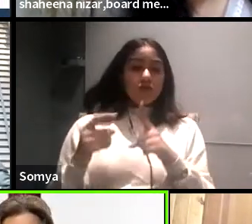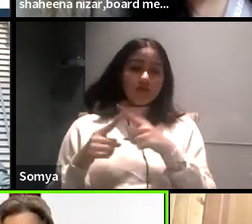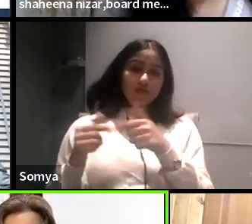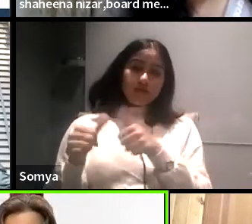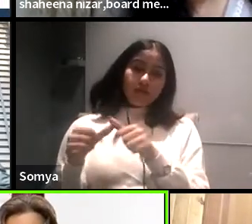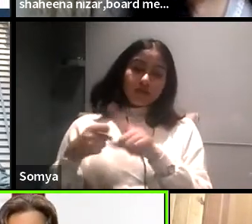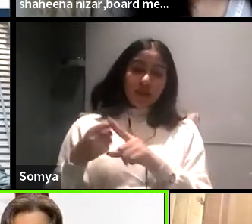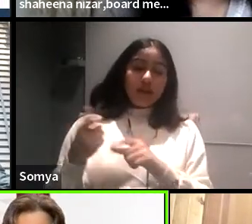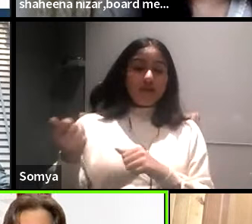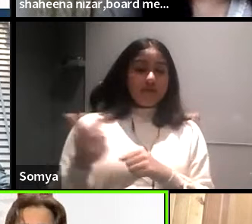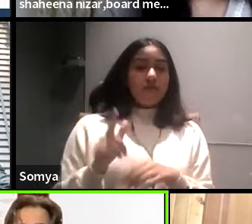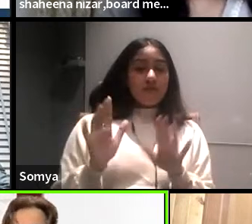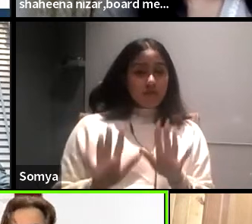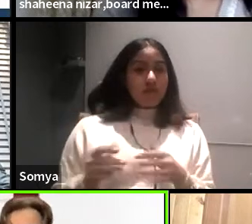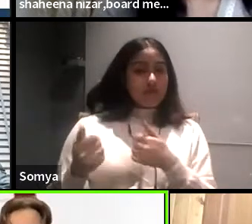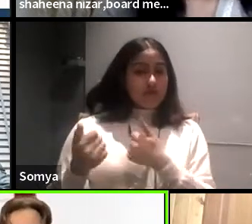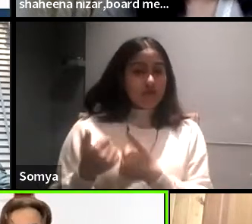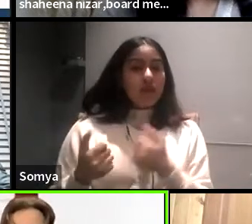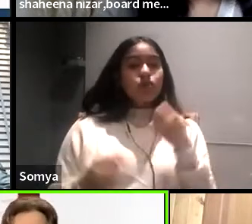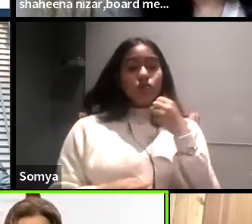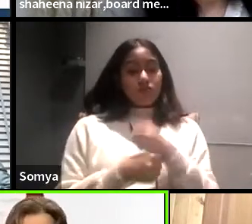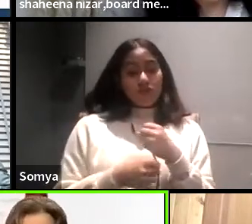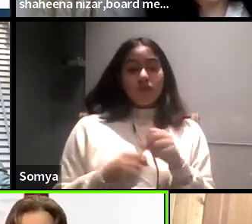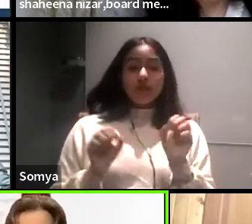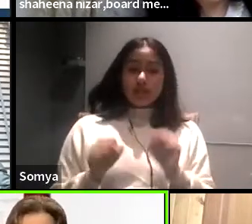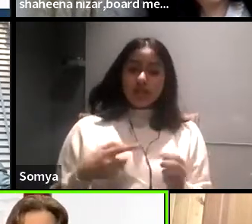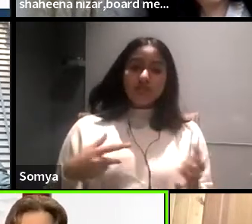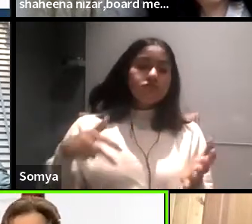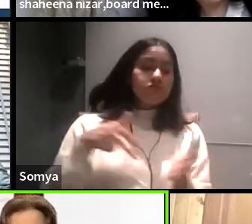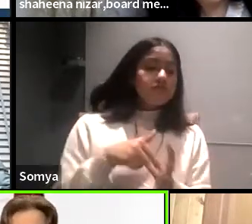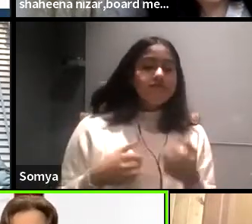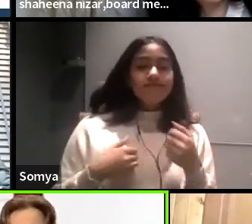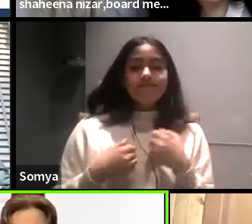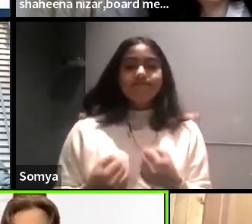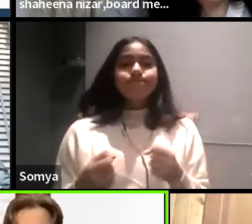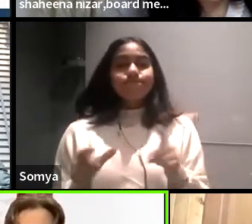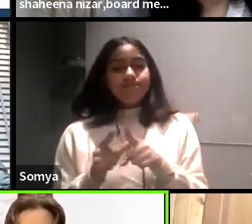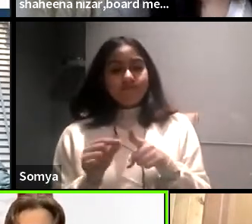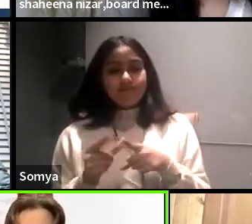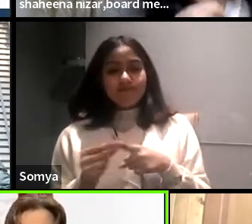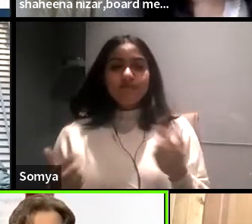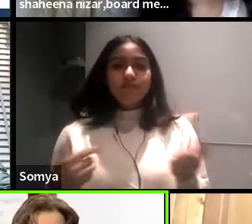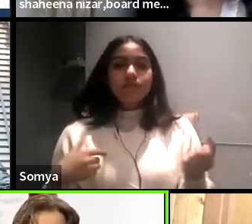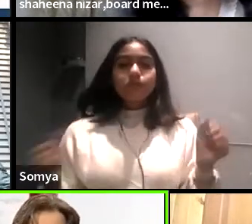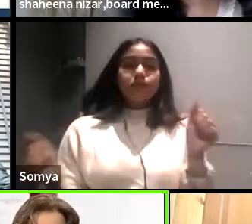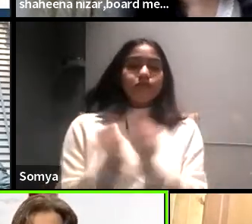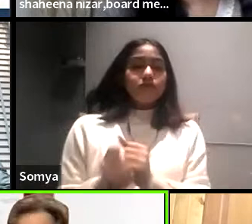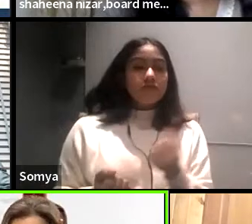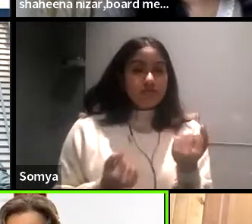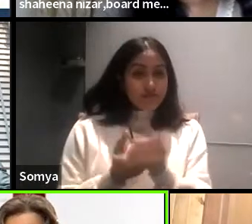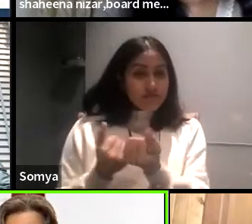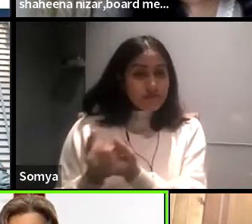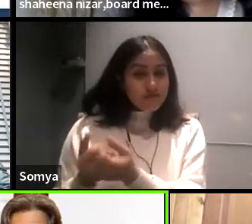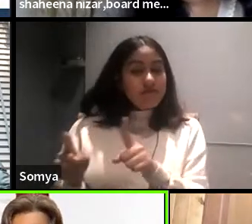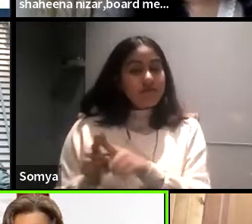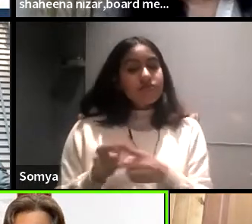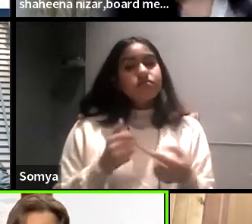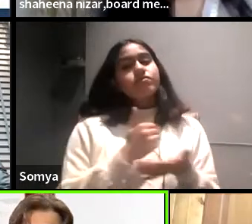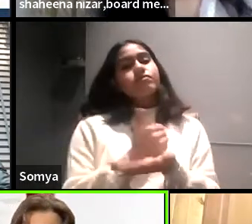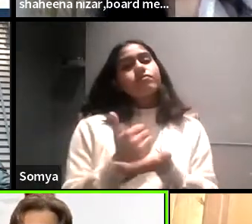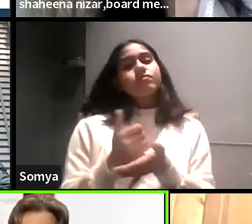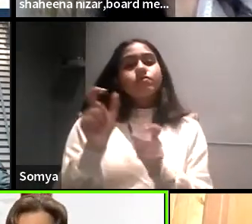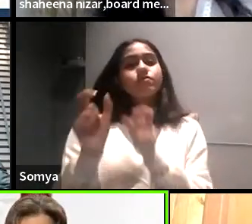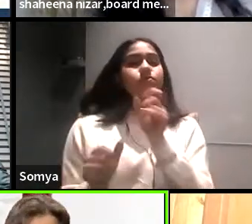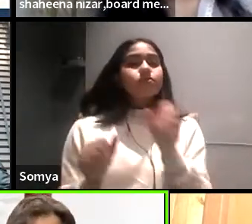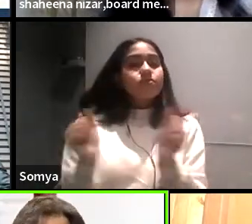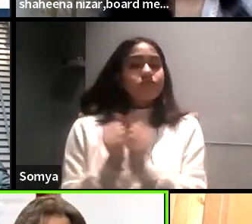they are paying that fine. So government is putting the best efforts to bring, to help people with disability find